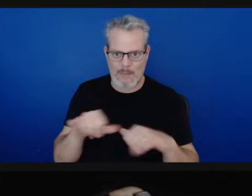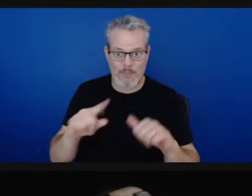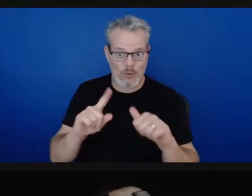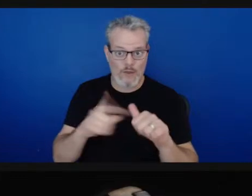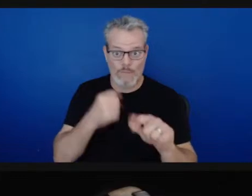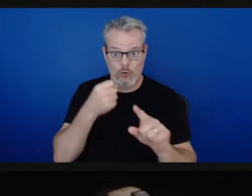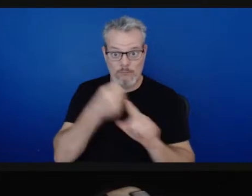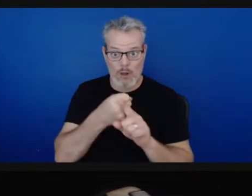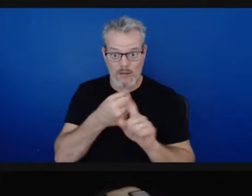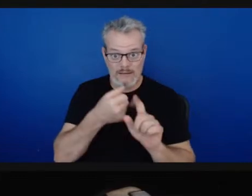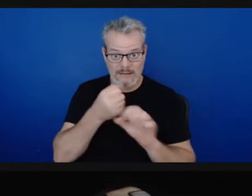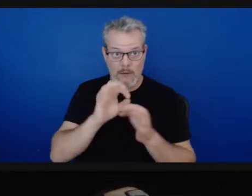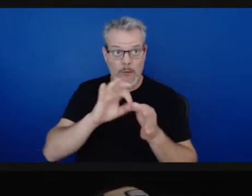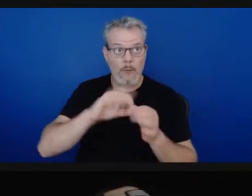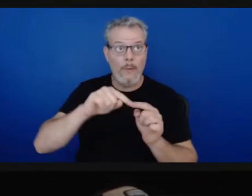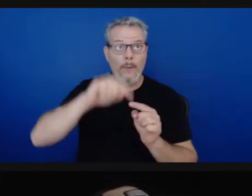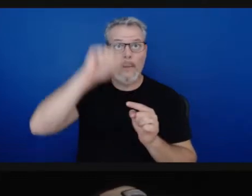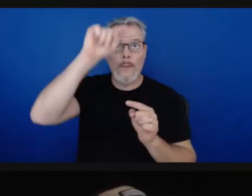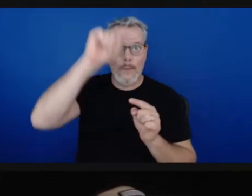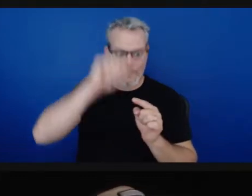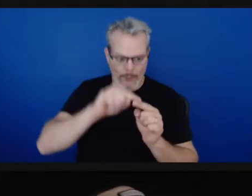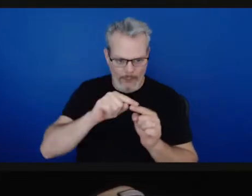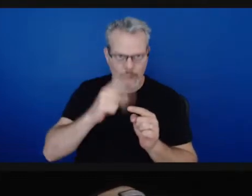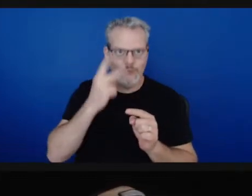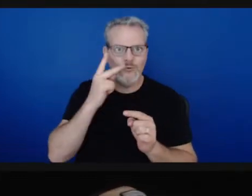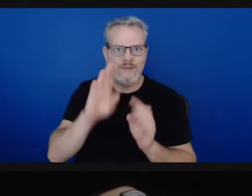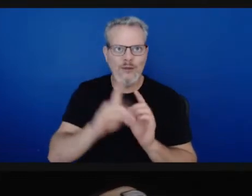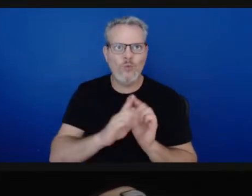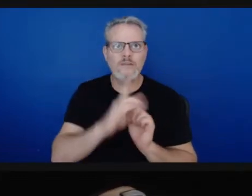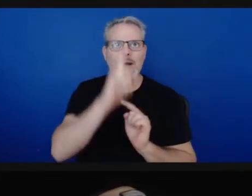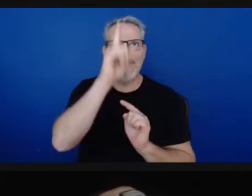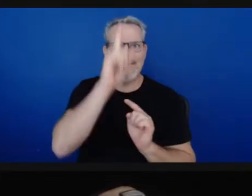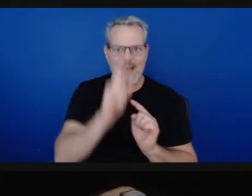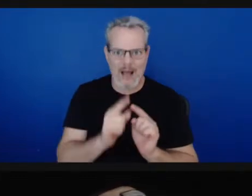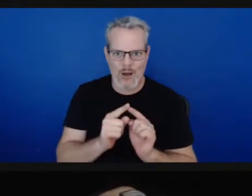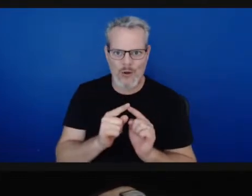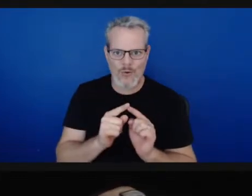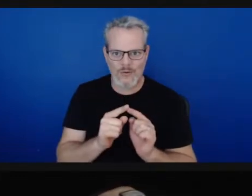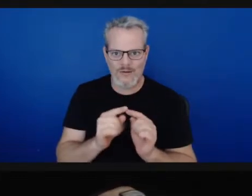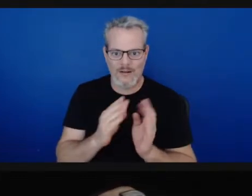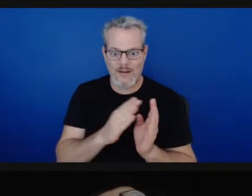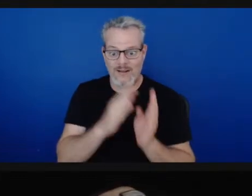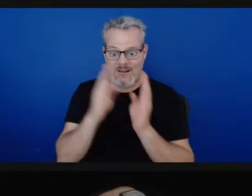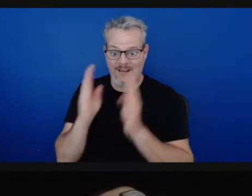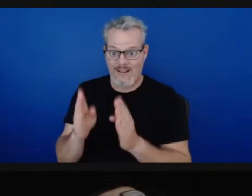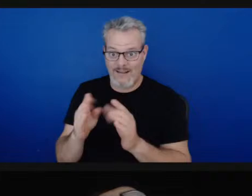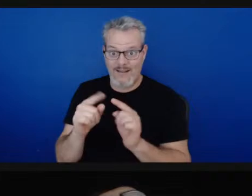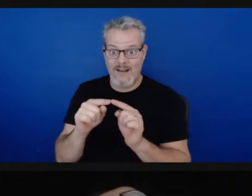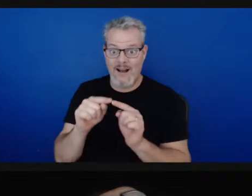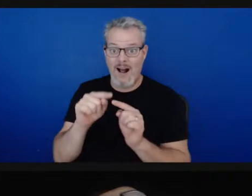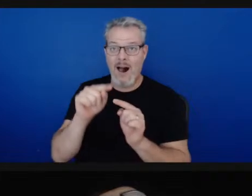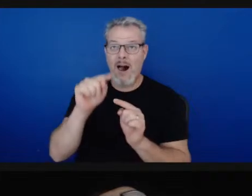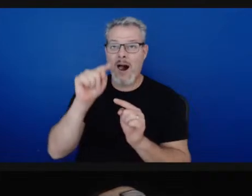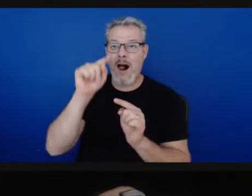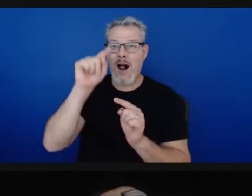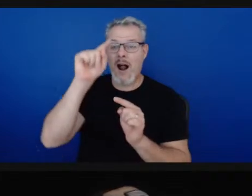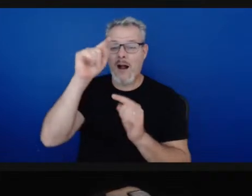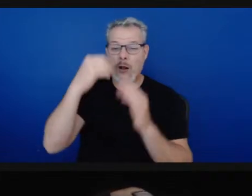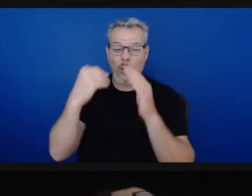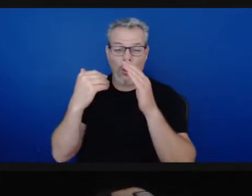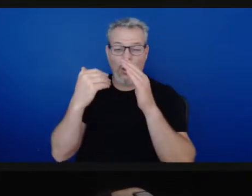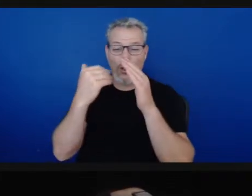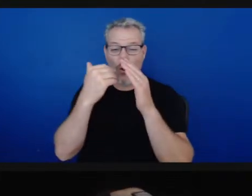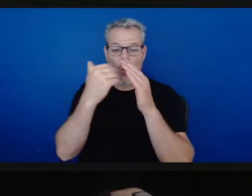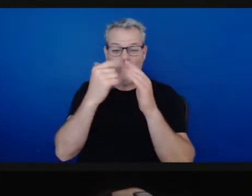concerning ones, pretty vertical ascent there. And then the next one getting pretty shallow here, closest to the surface that we've